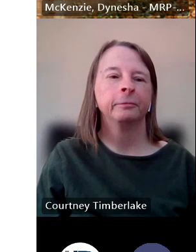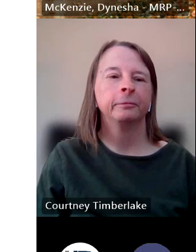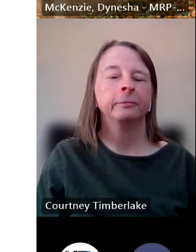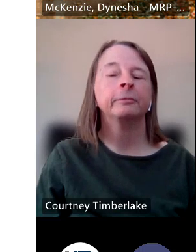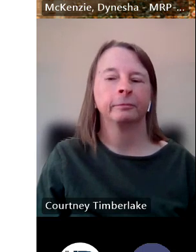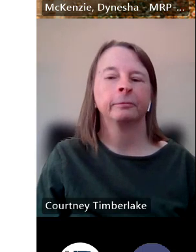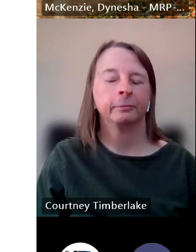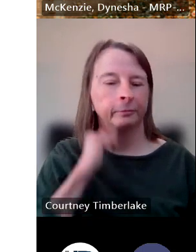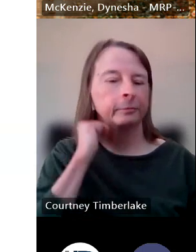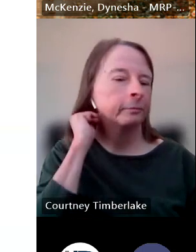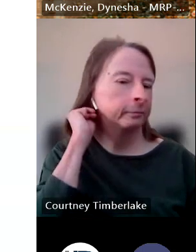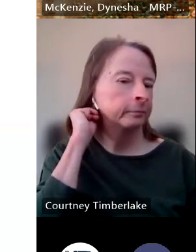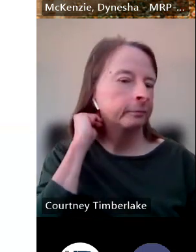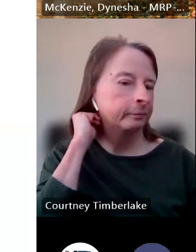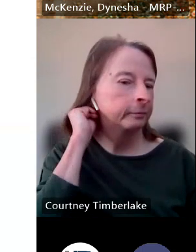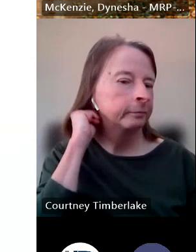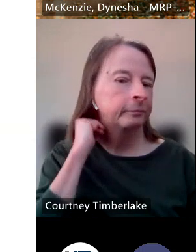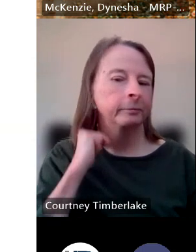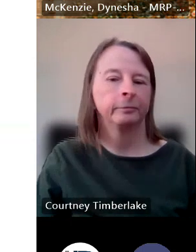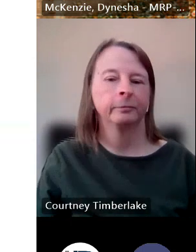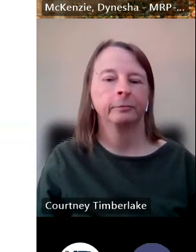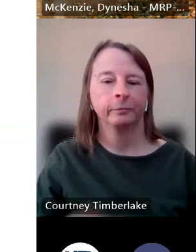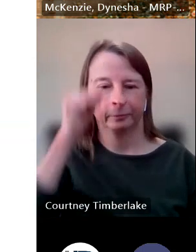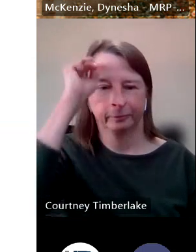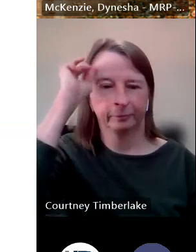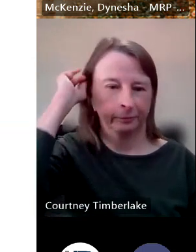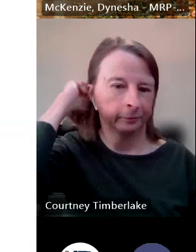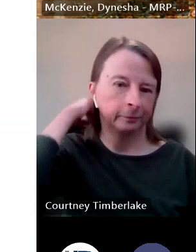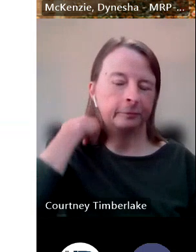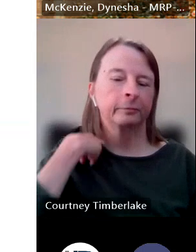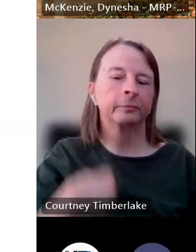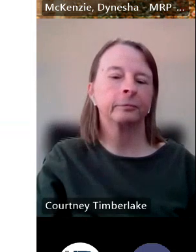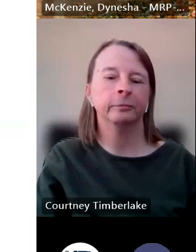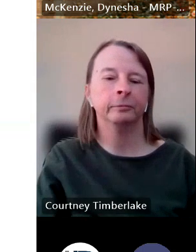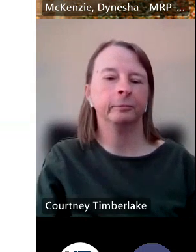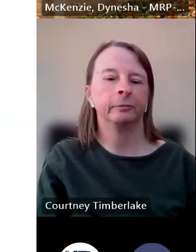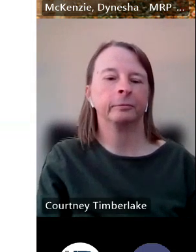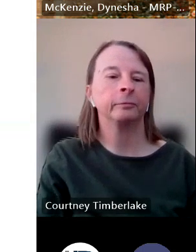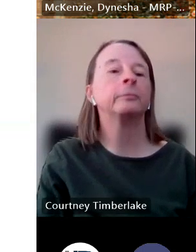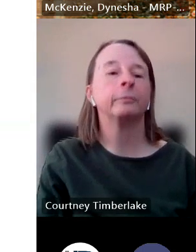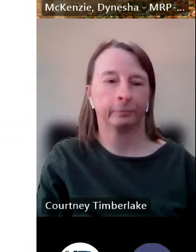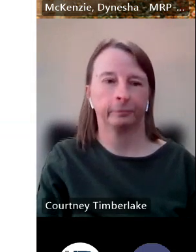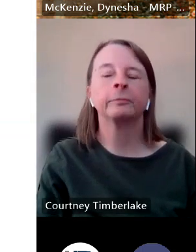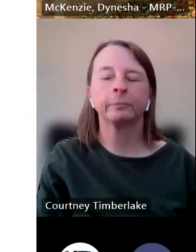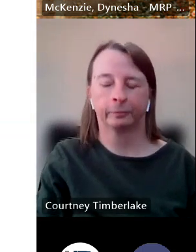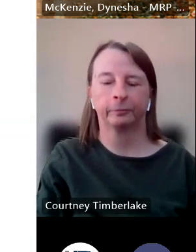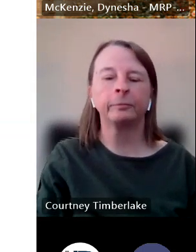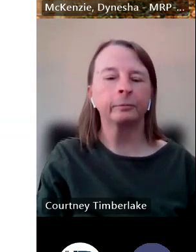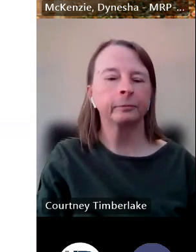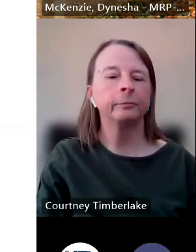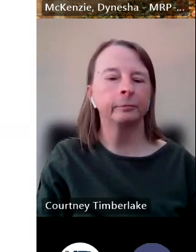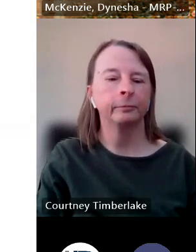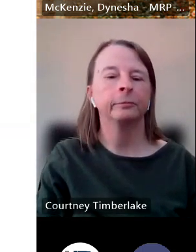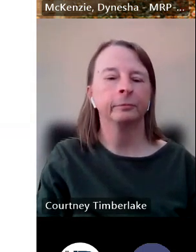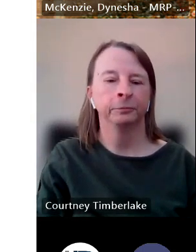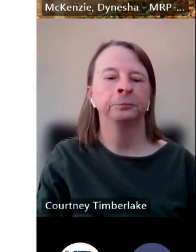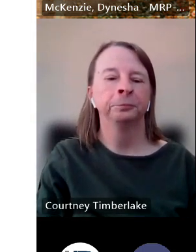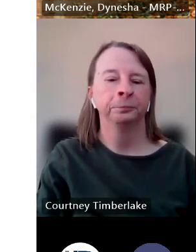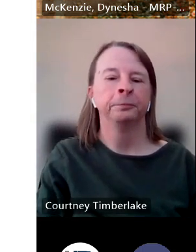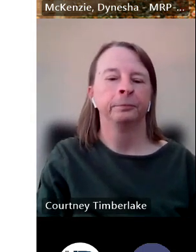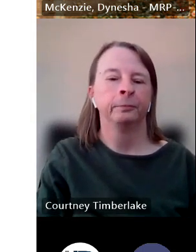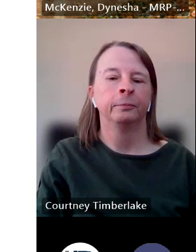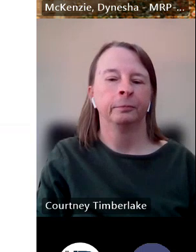the executive branch the law says executive branch speak with one voice. This is the way that we do